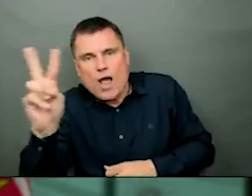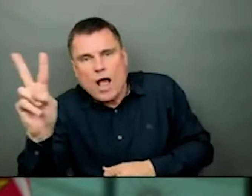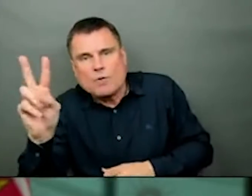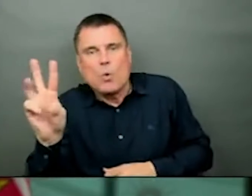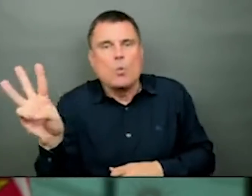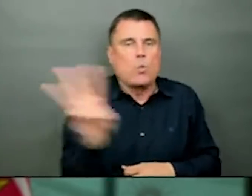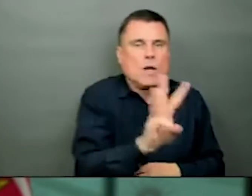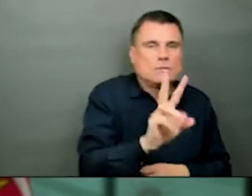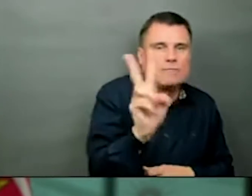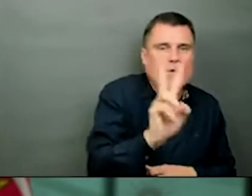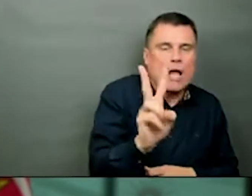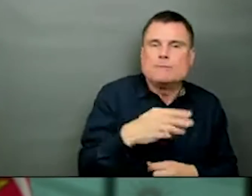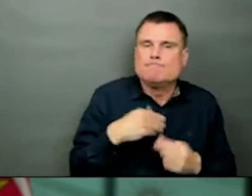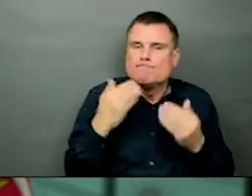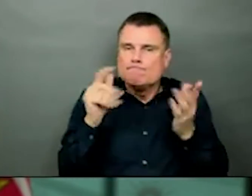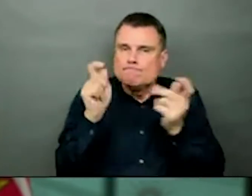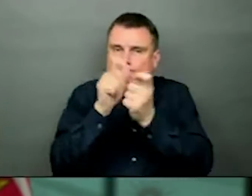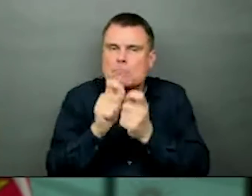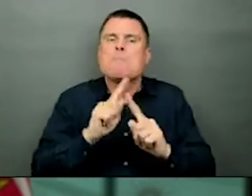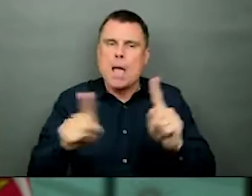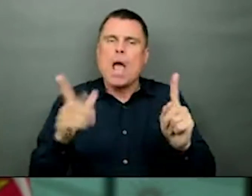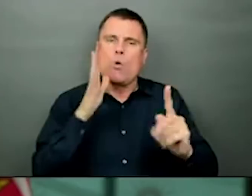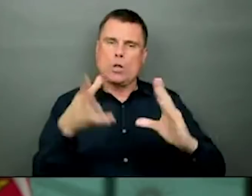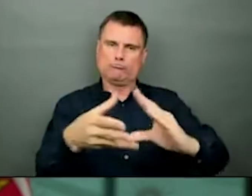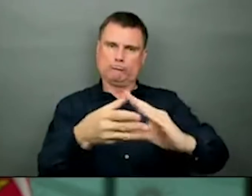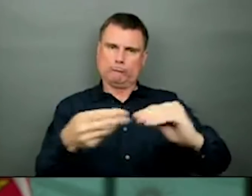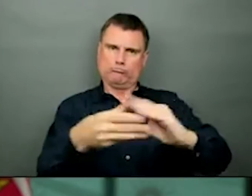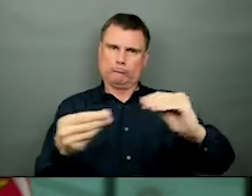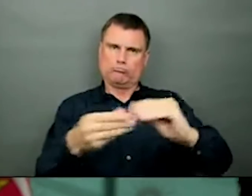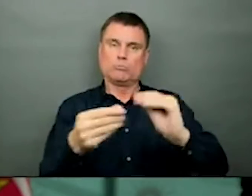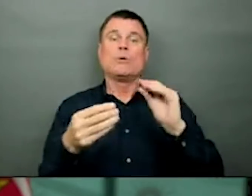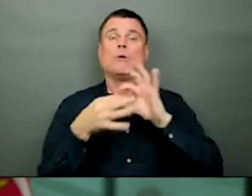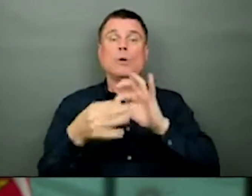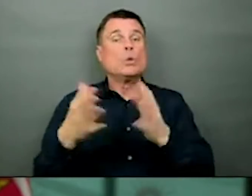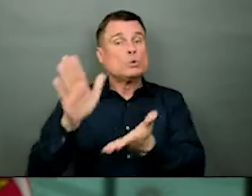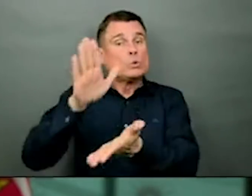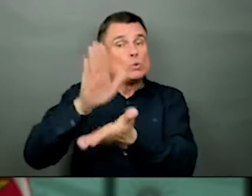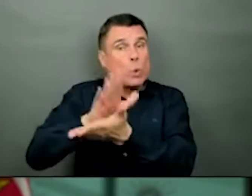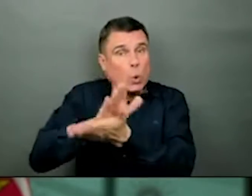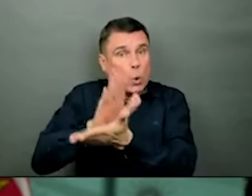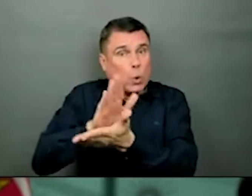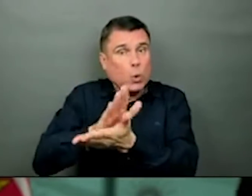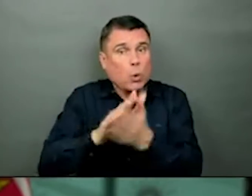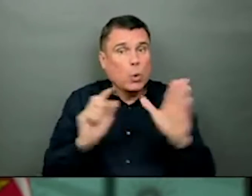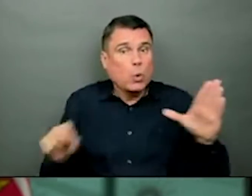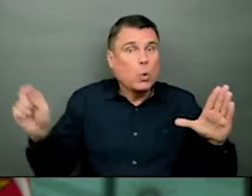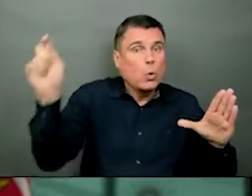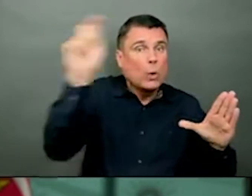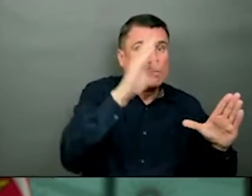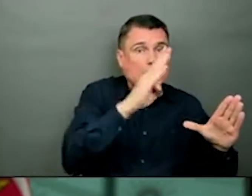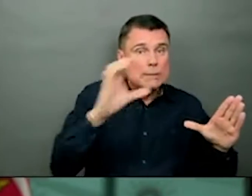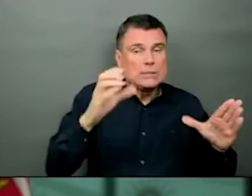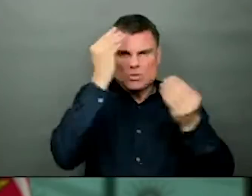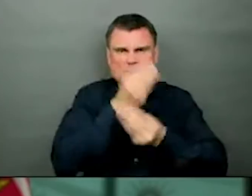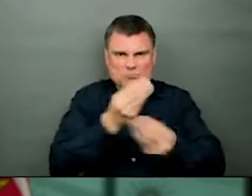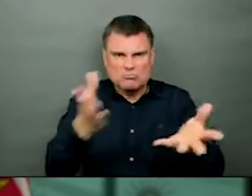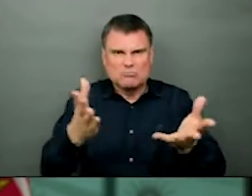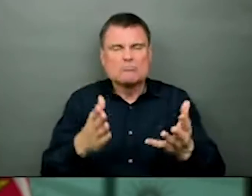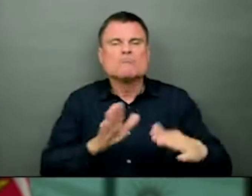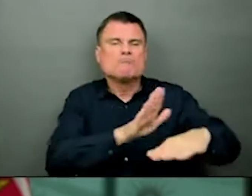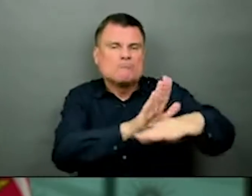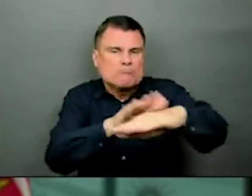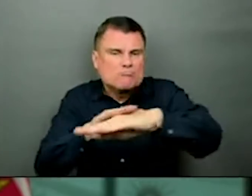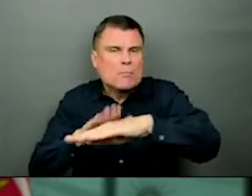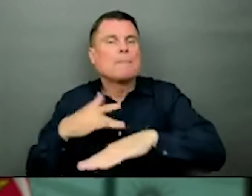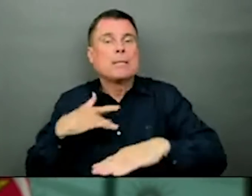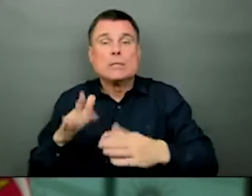is the exposure notifications in schools. We can certainly provide more information